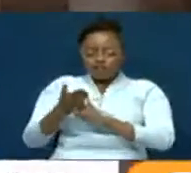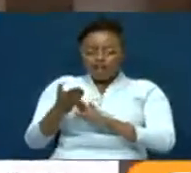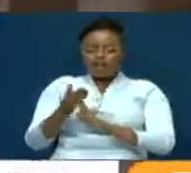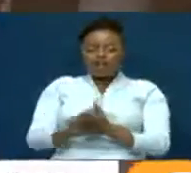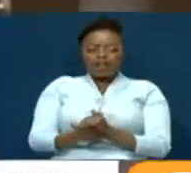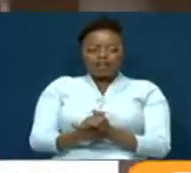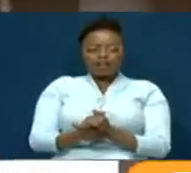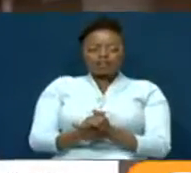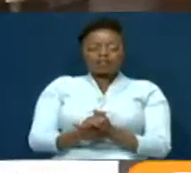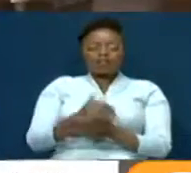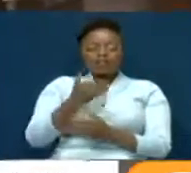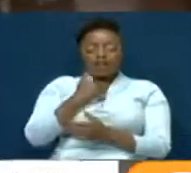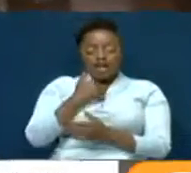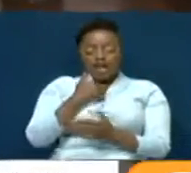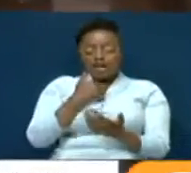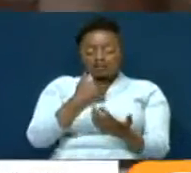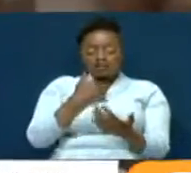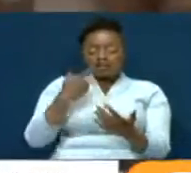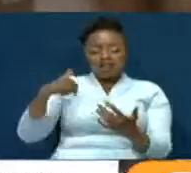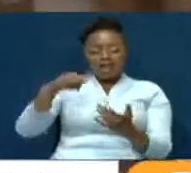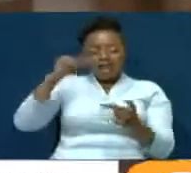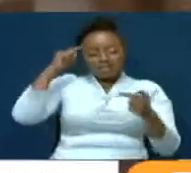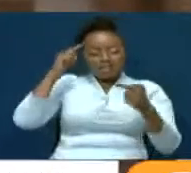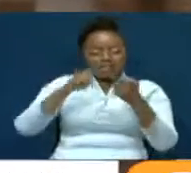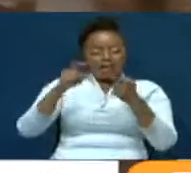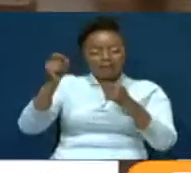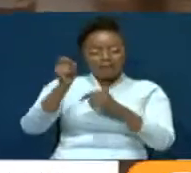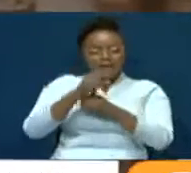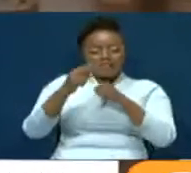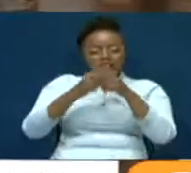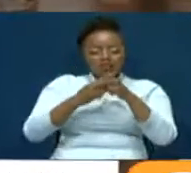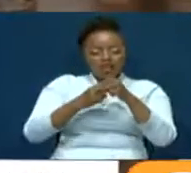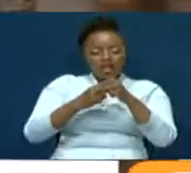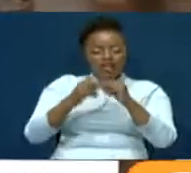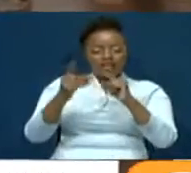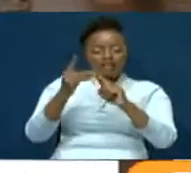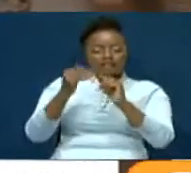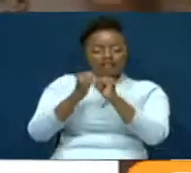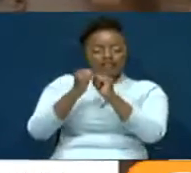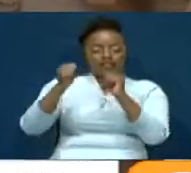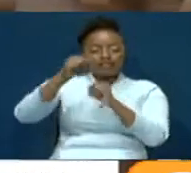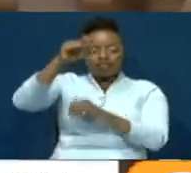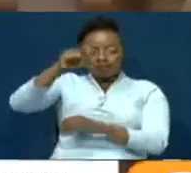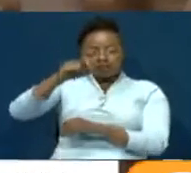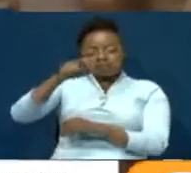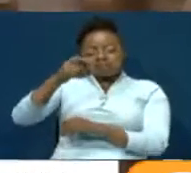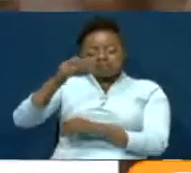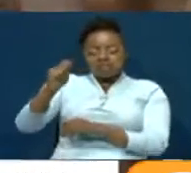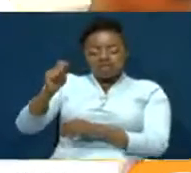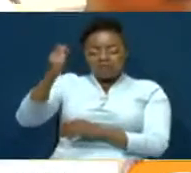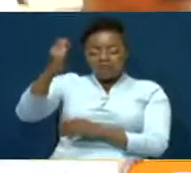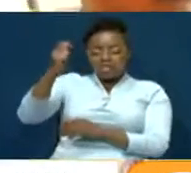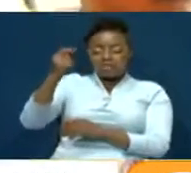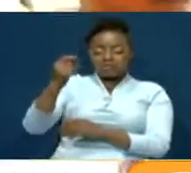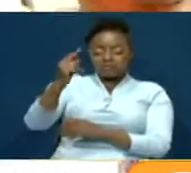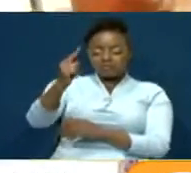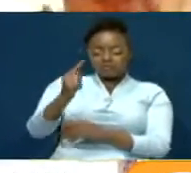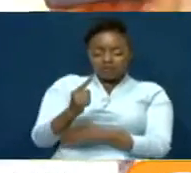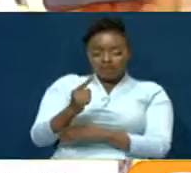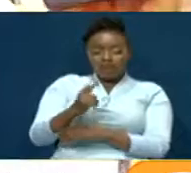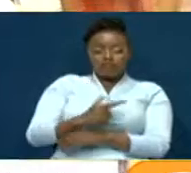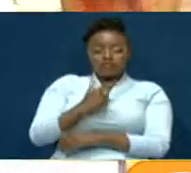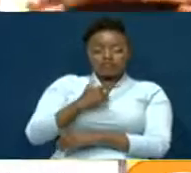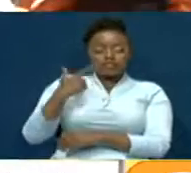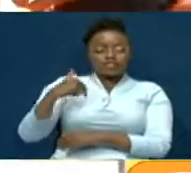the end of July, actually we are aiming at July 15th, we should have the president visit this